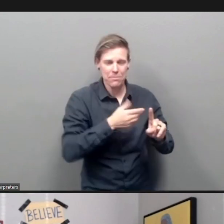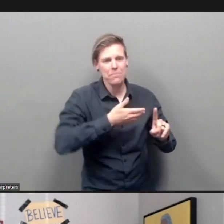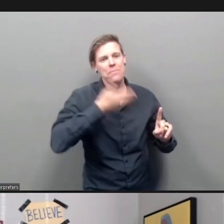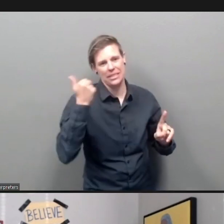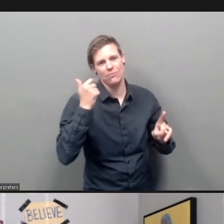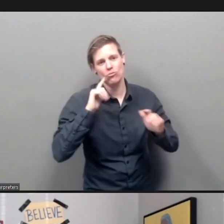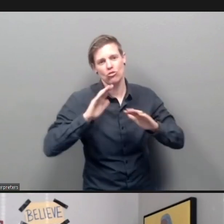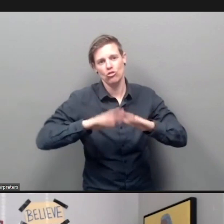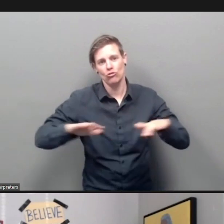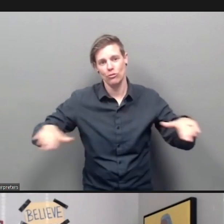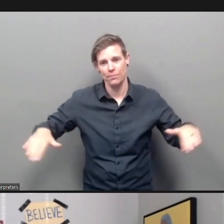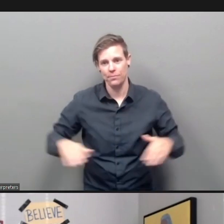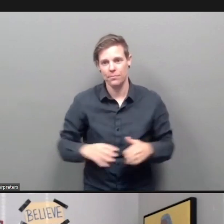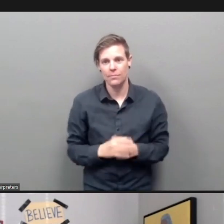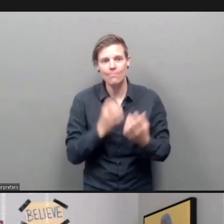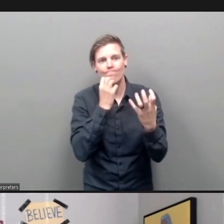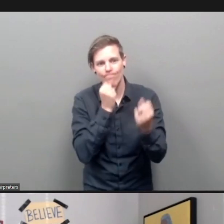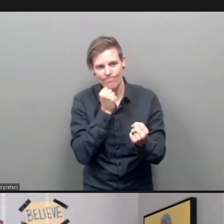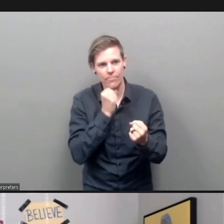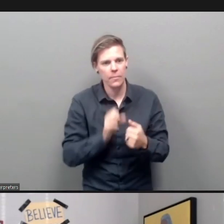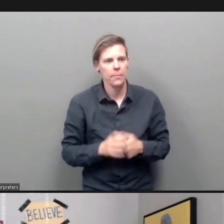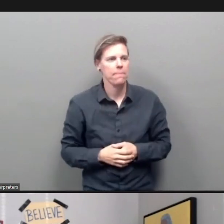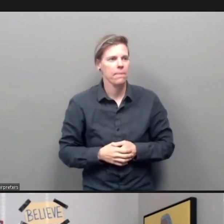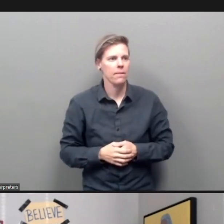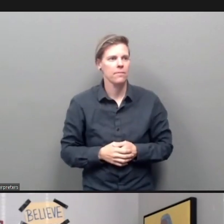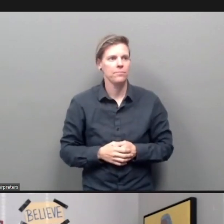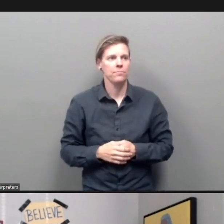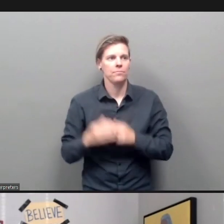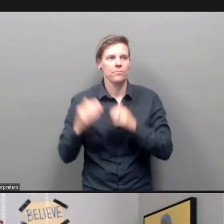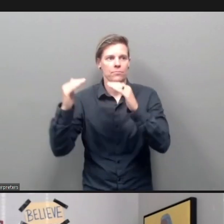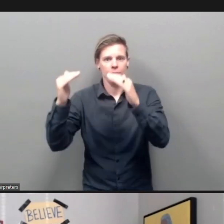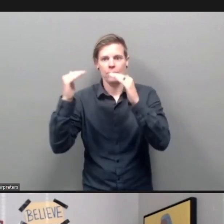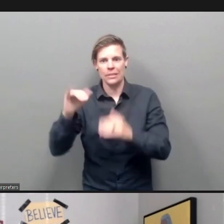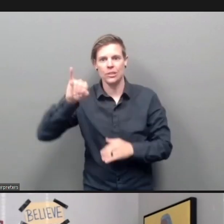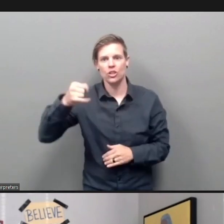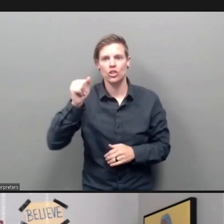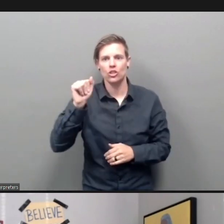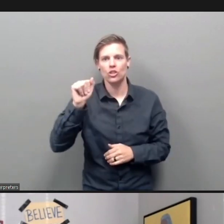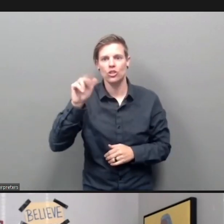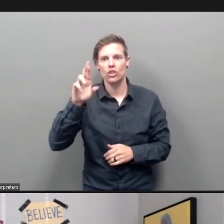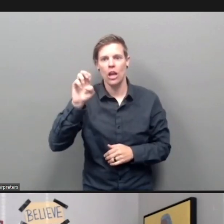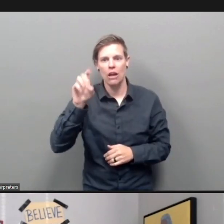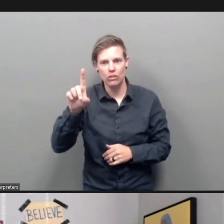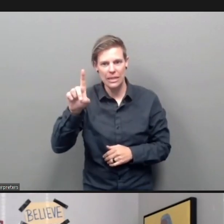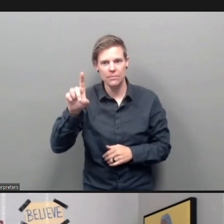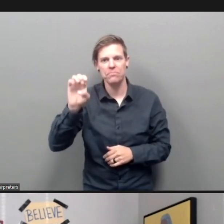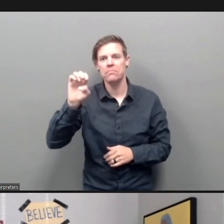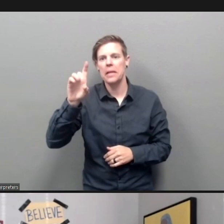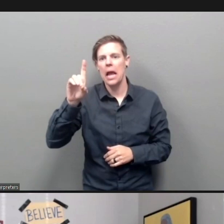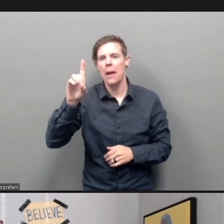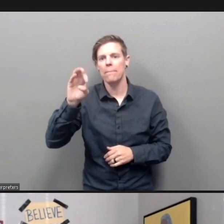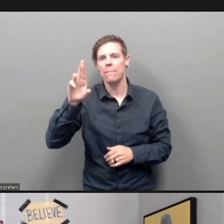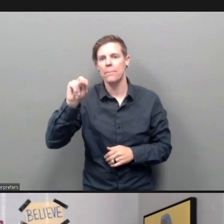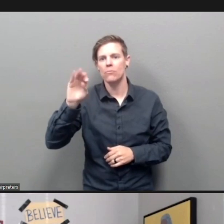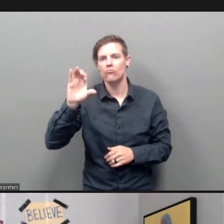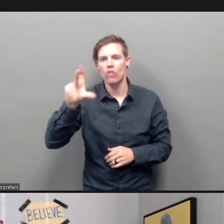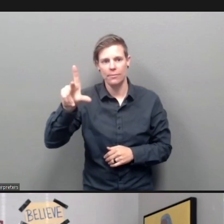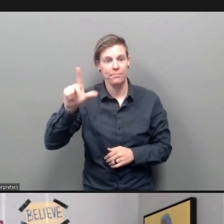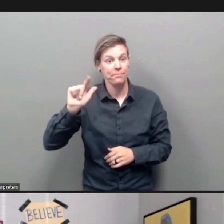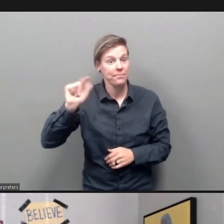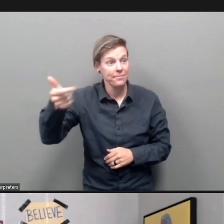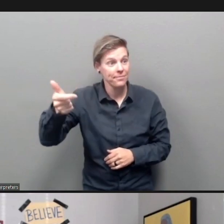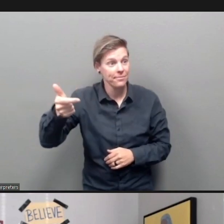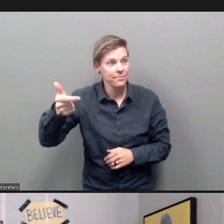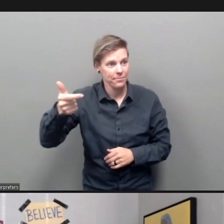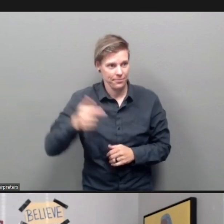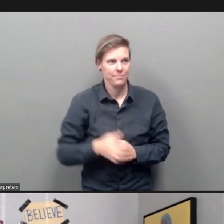Okay, thank you. Next, we'll turn to Jared Ebenreck, followed by Julia Goldberg. Jared, you are unmuted. Thanks so